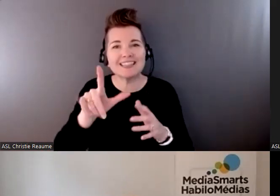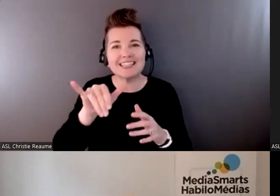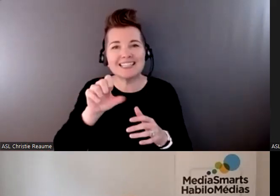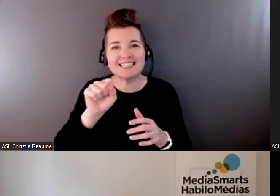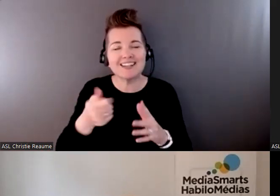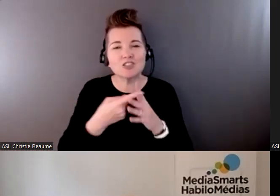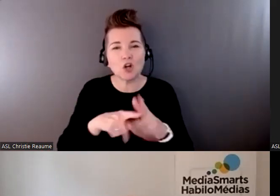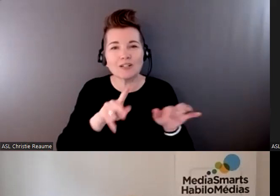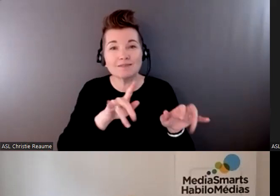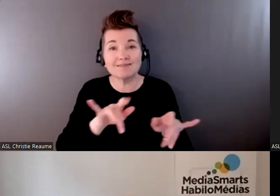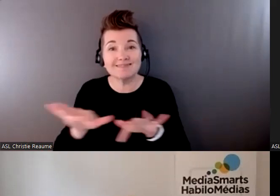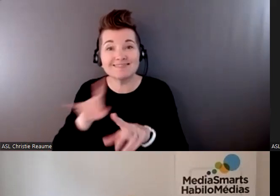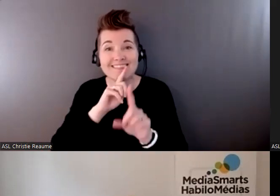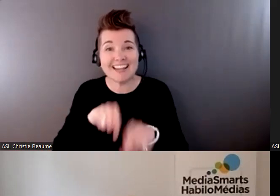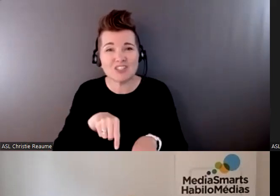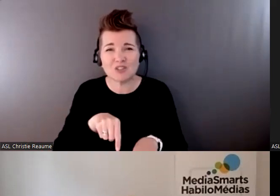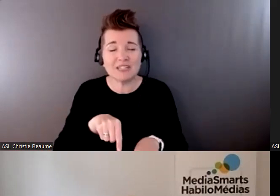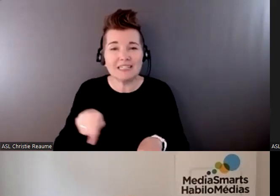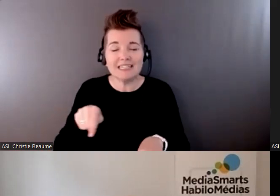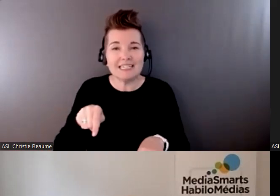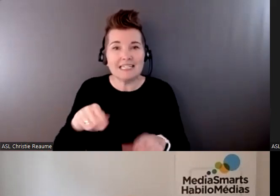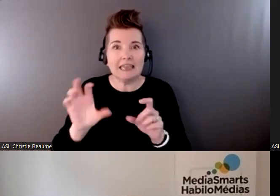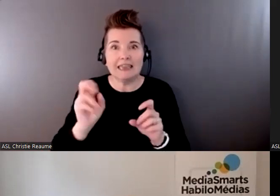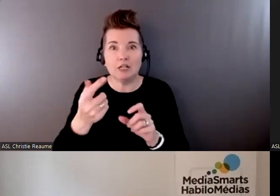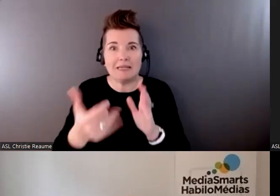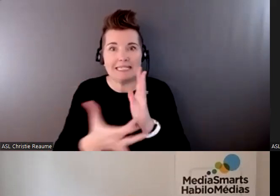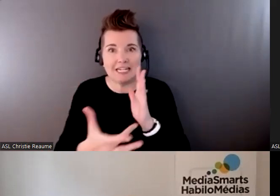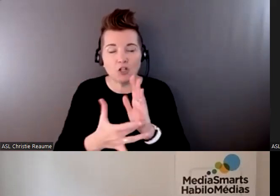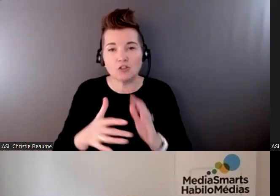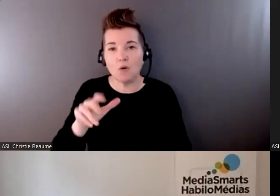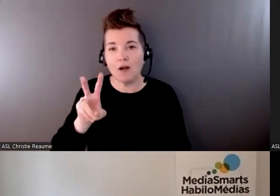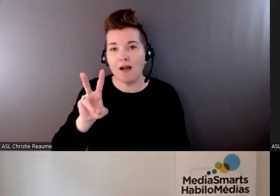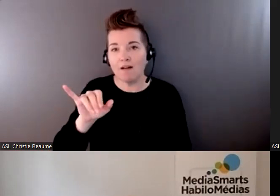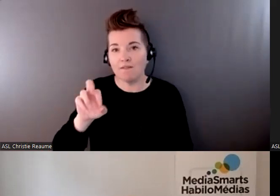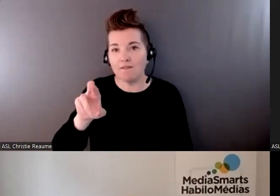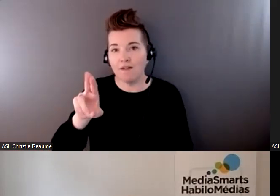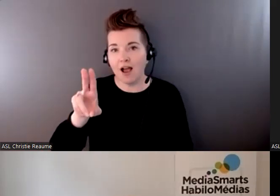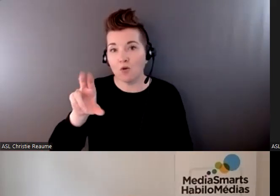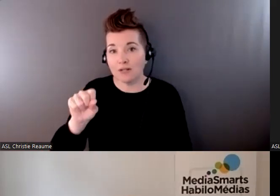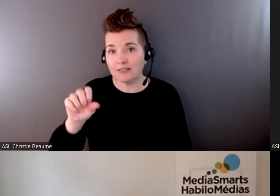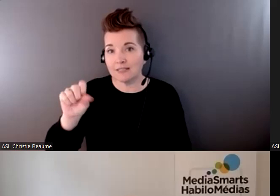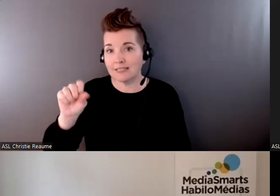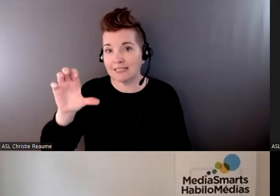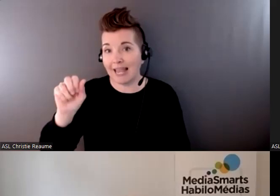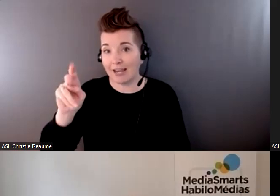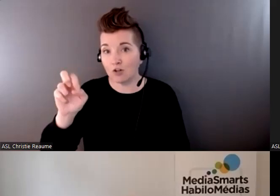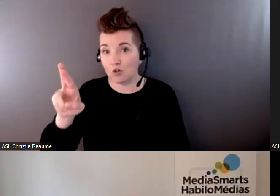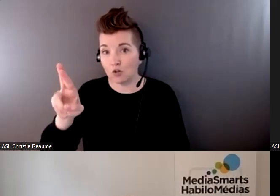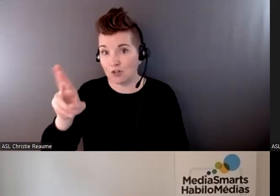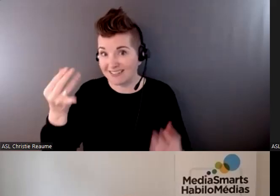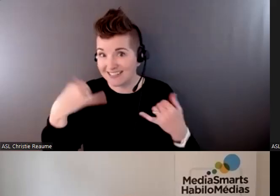scanners um somebody was asking are they actually still efficient I've heard they're not what do you recommend